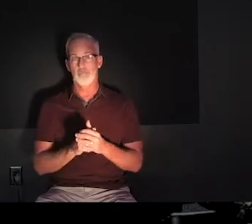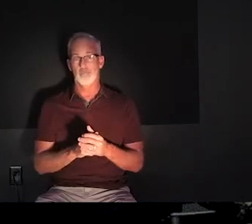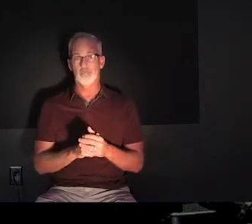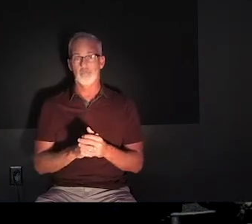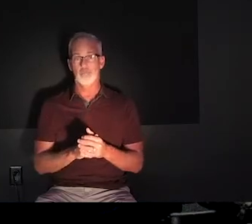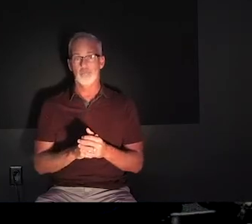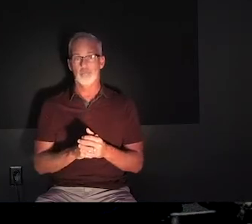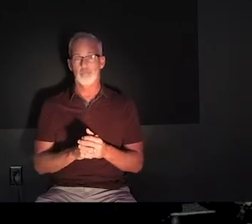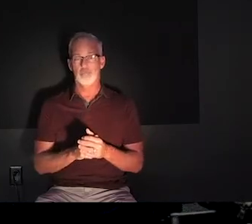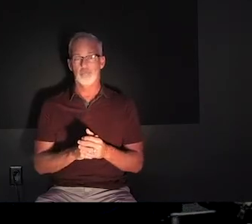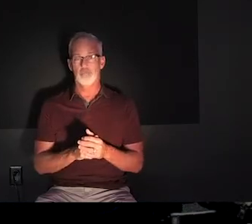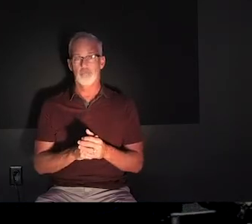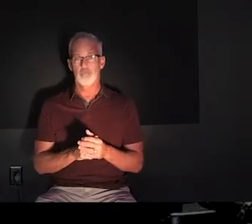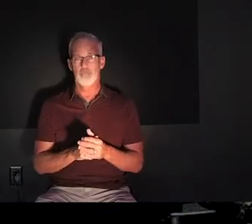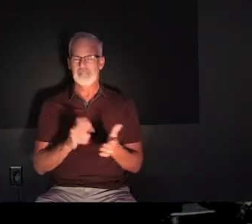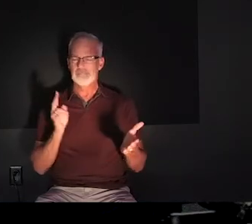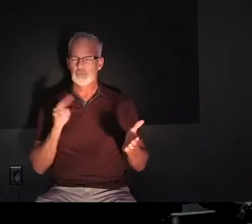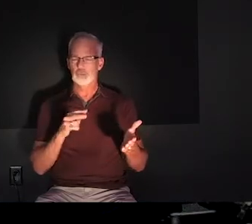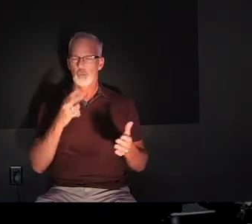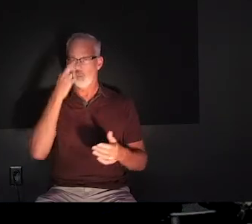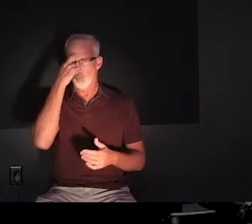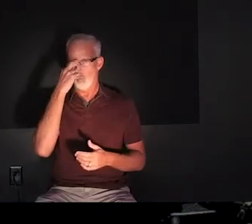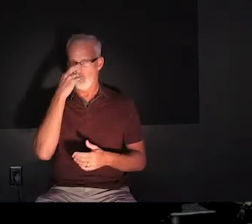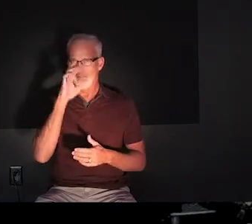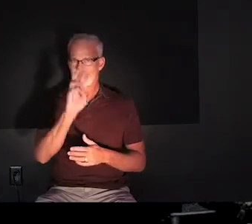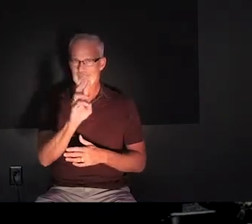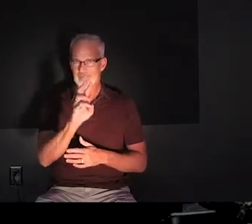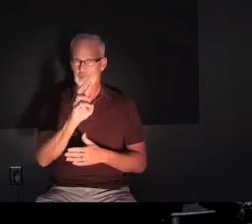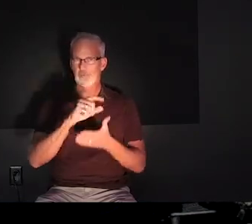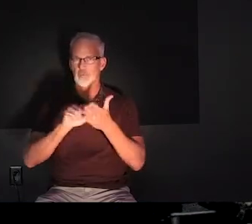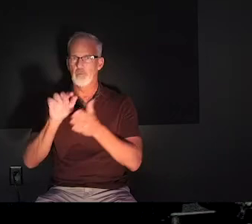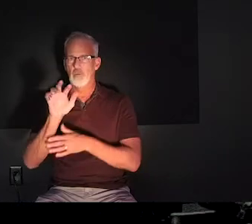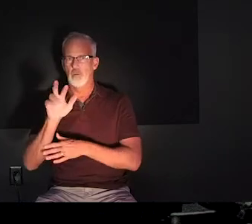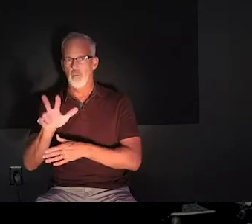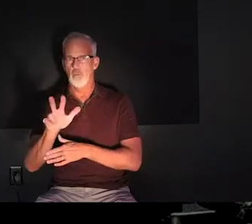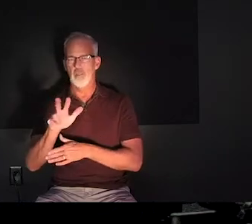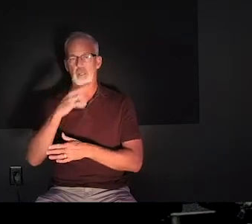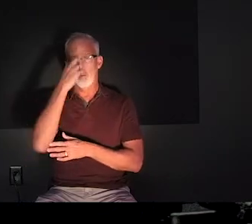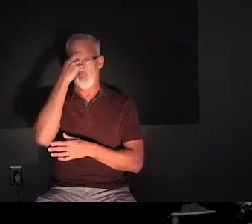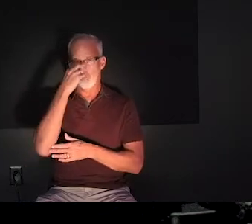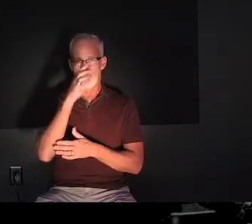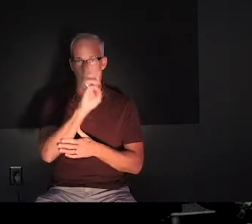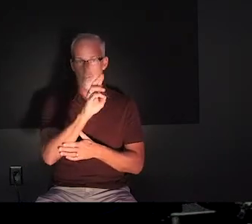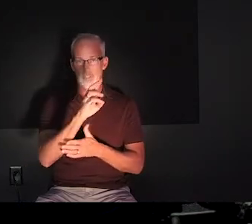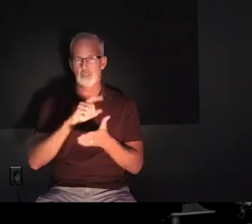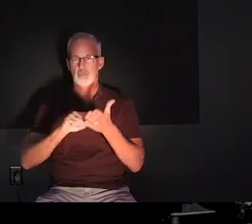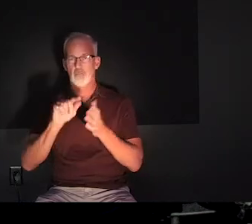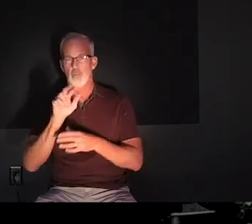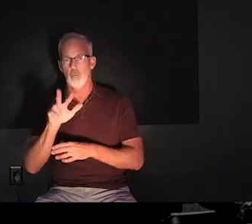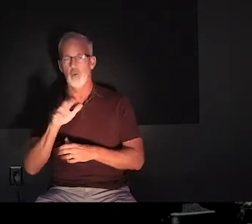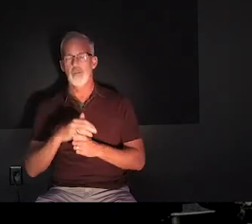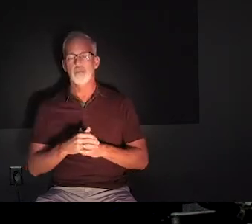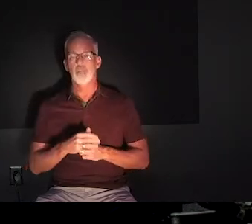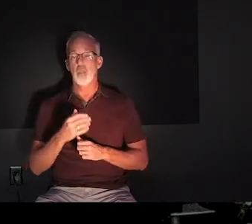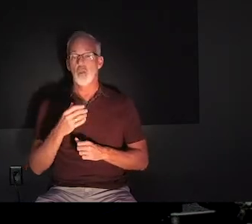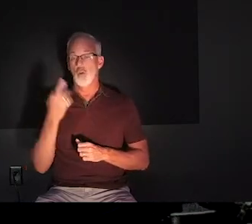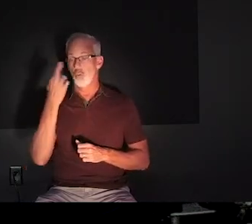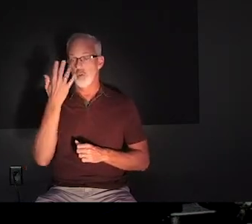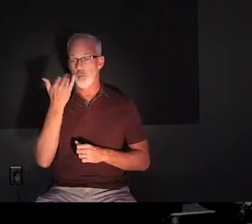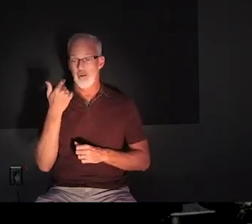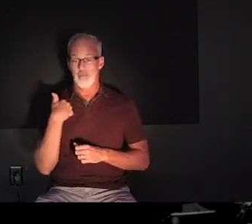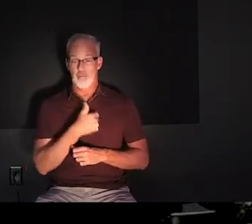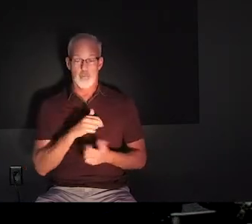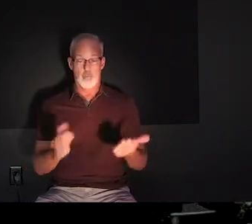write down Romans chapter 6, verse 3. Romans chapter 6, verse 3. The reason why we are